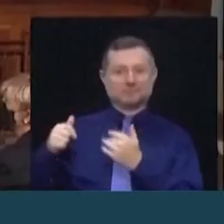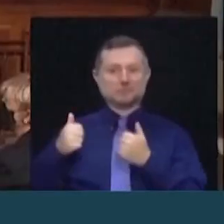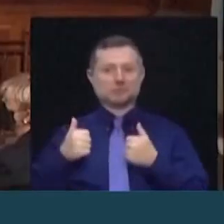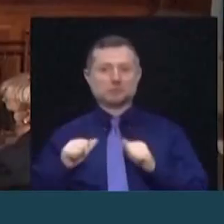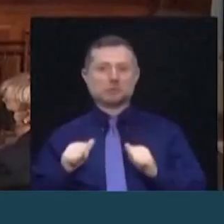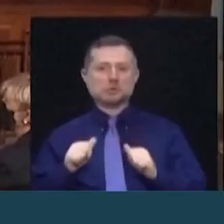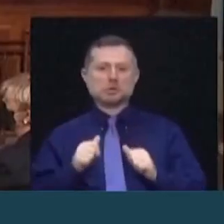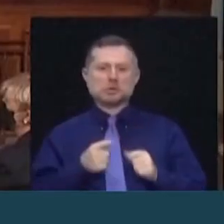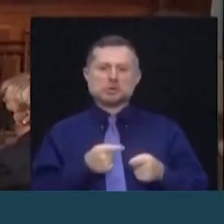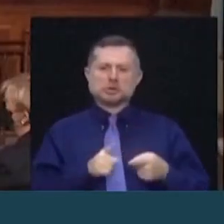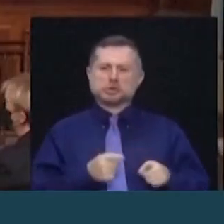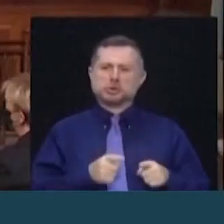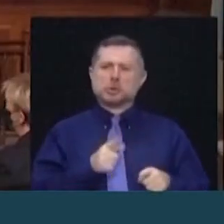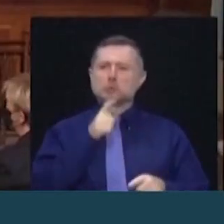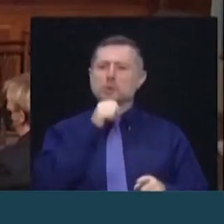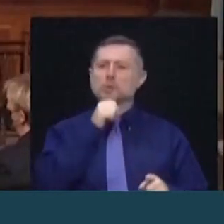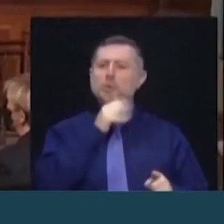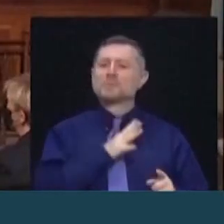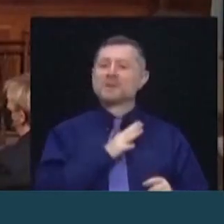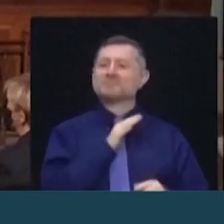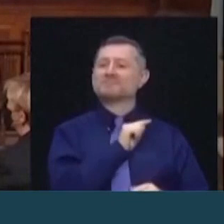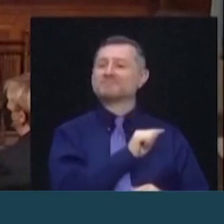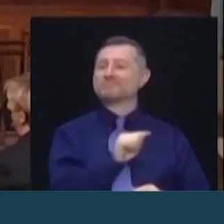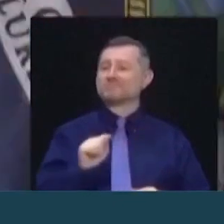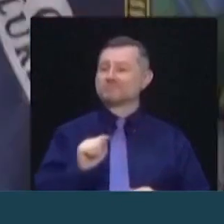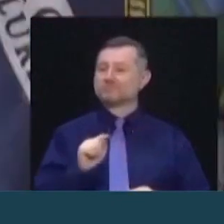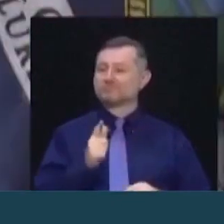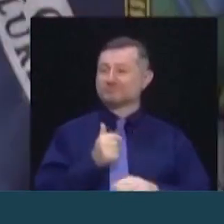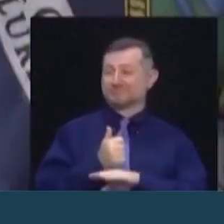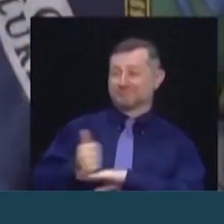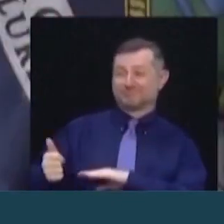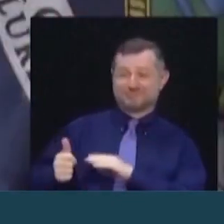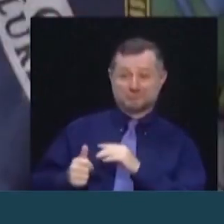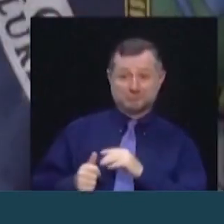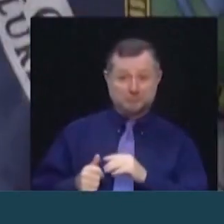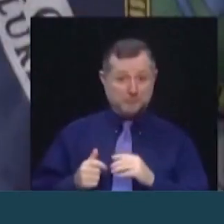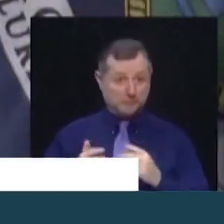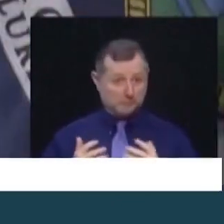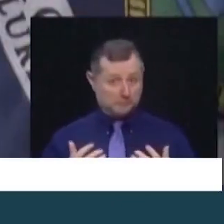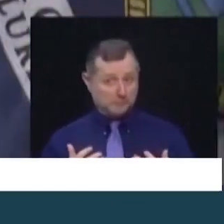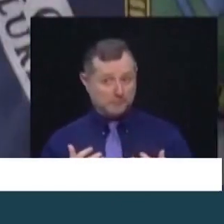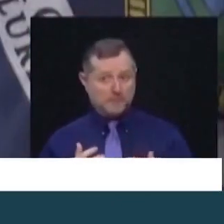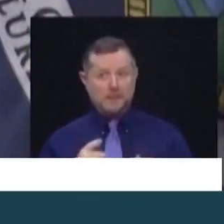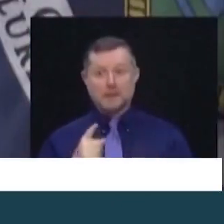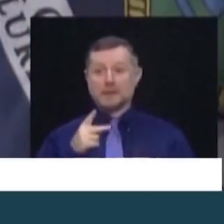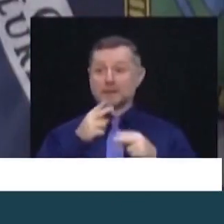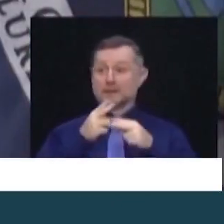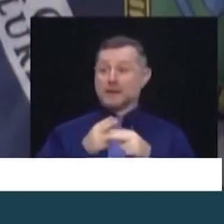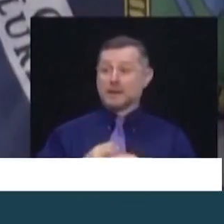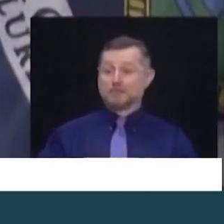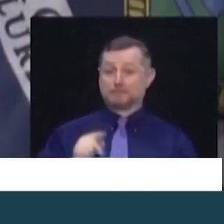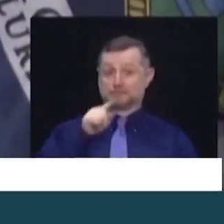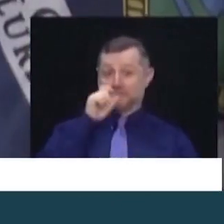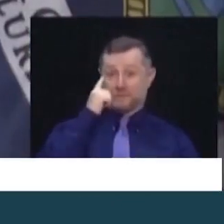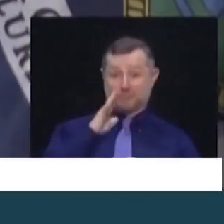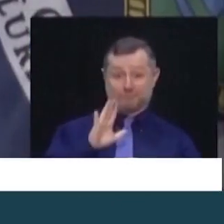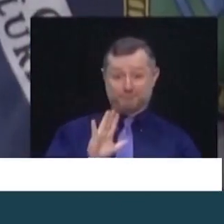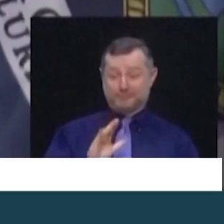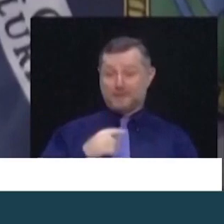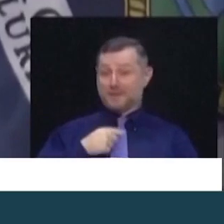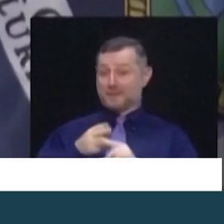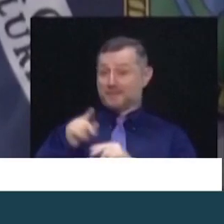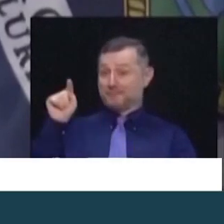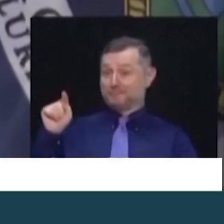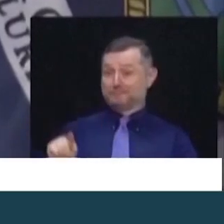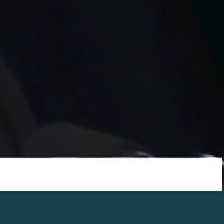their job when she takes over as governor in 2 weeks. No one who is named as anything, doing anything unethical in the report will remain